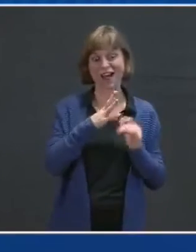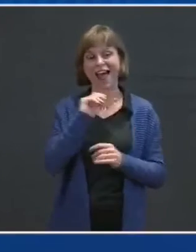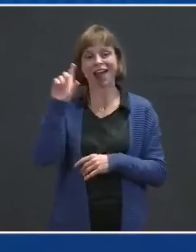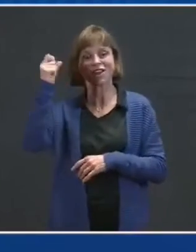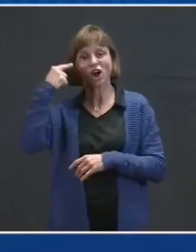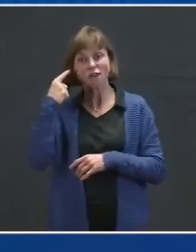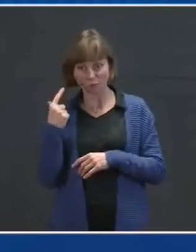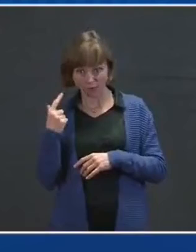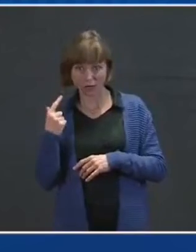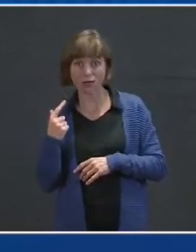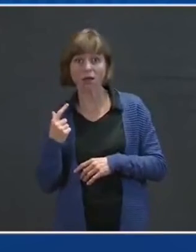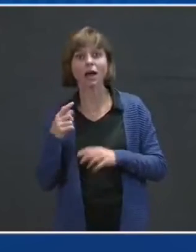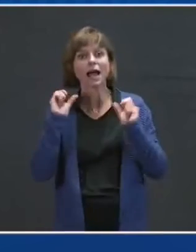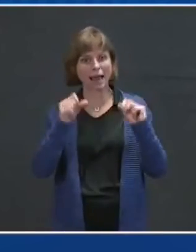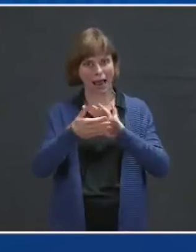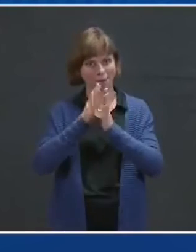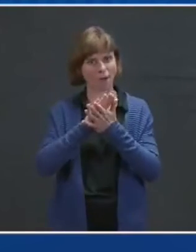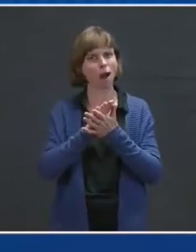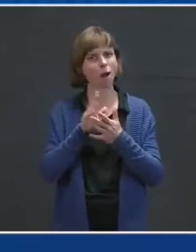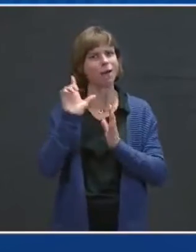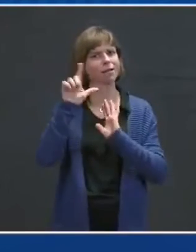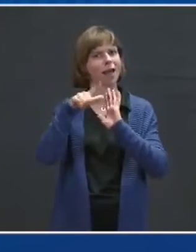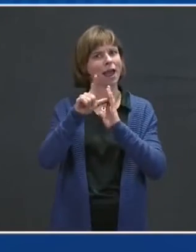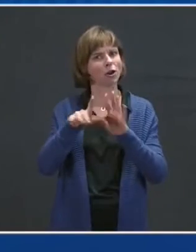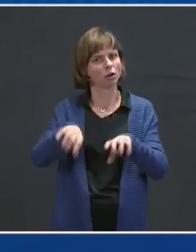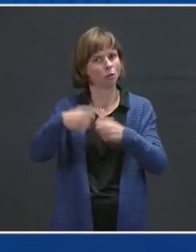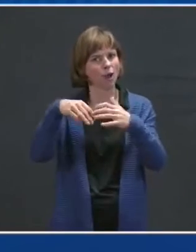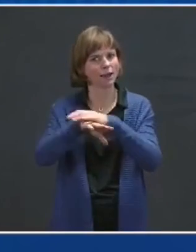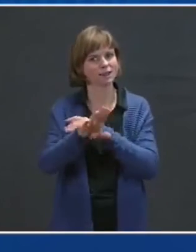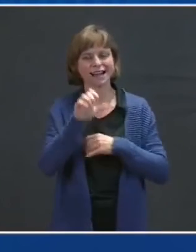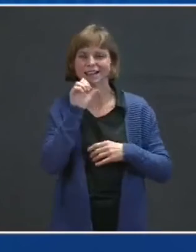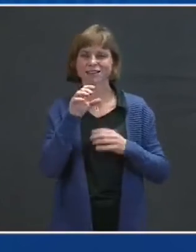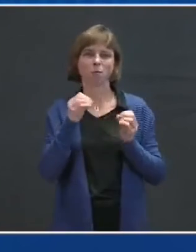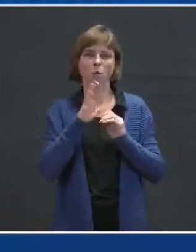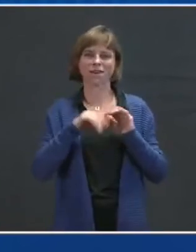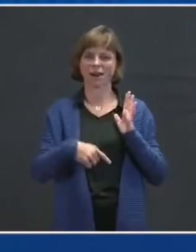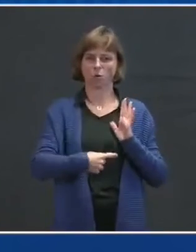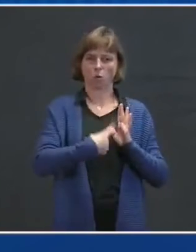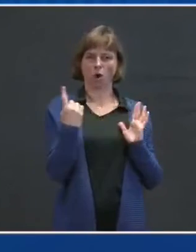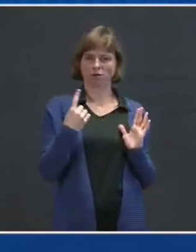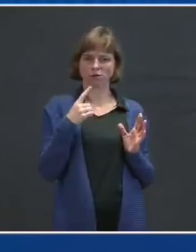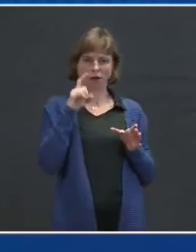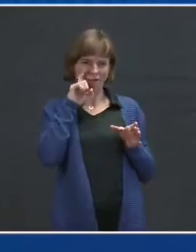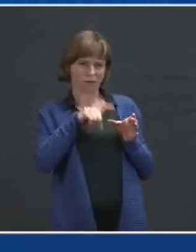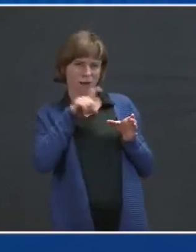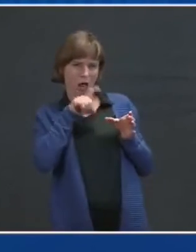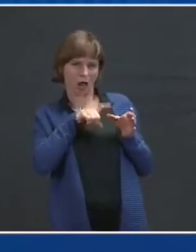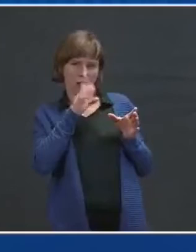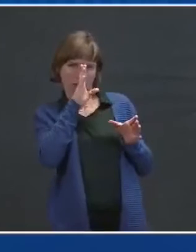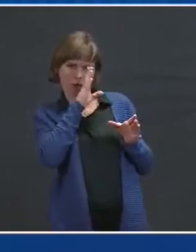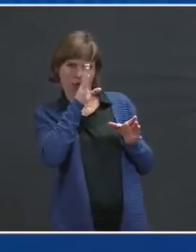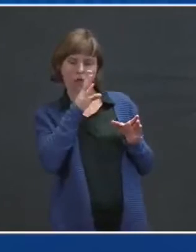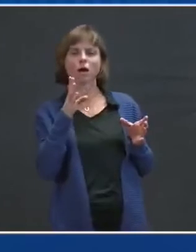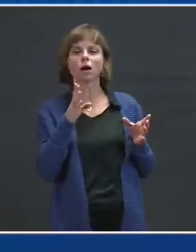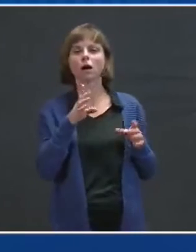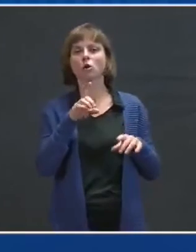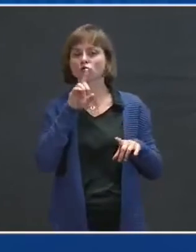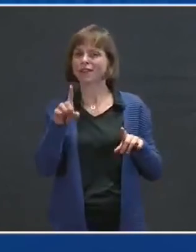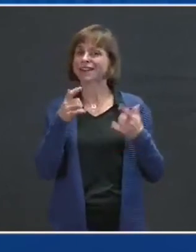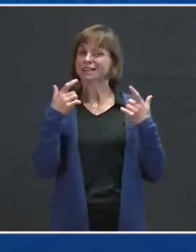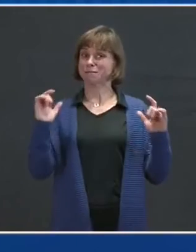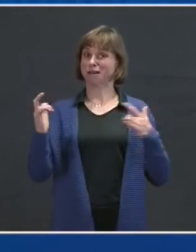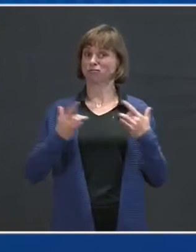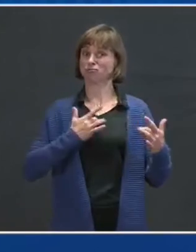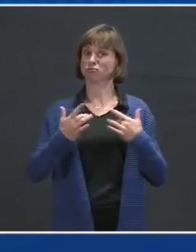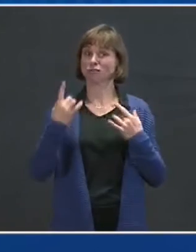follow-on intrusions, it is more than a single incident of espionage. It's fundamentally of concern for the ability for